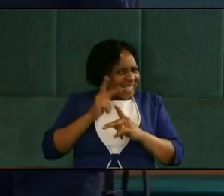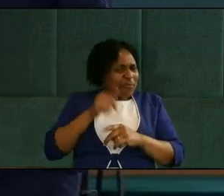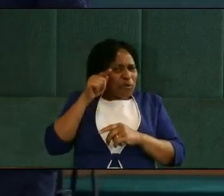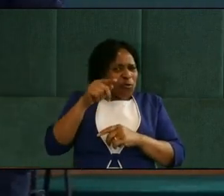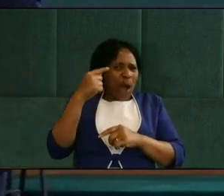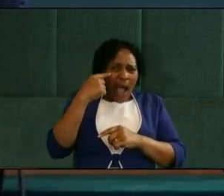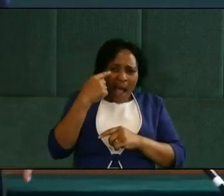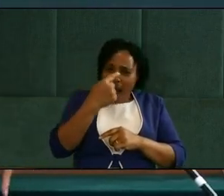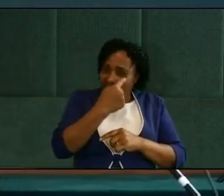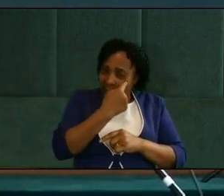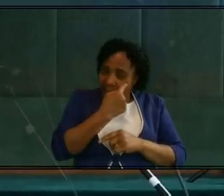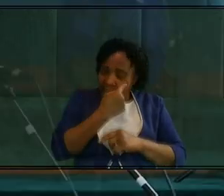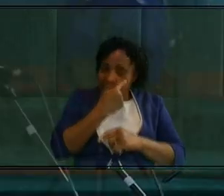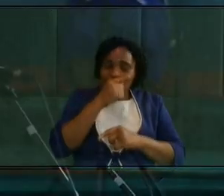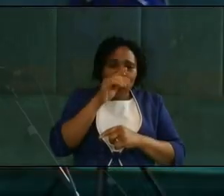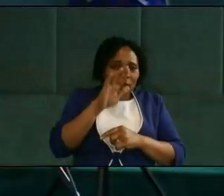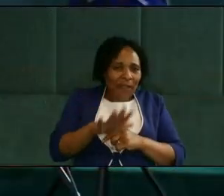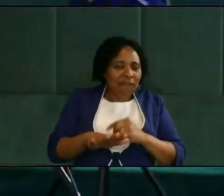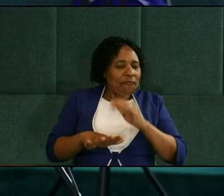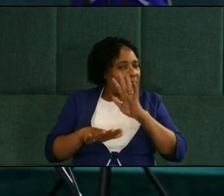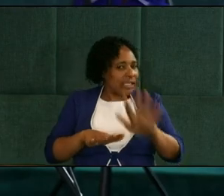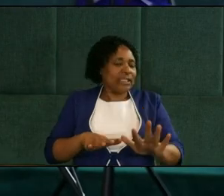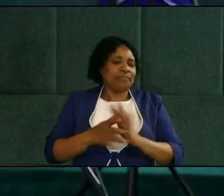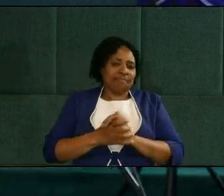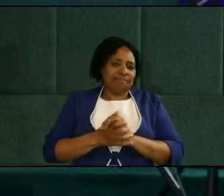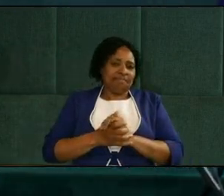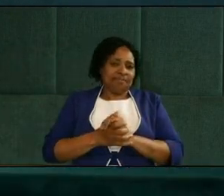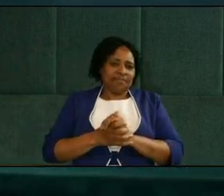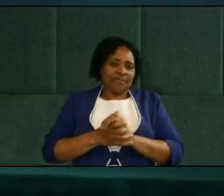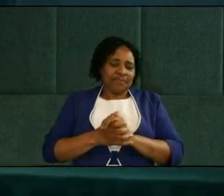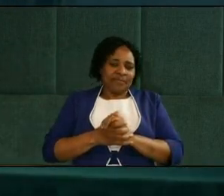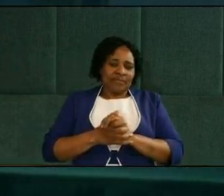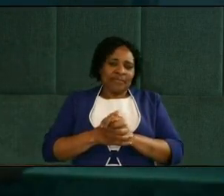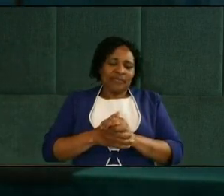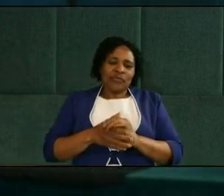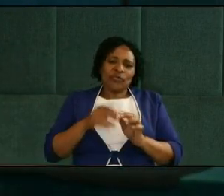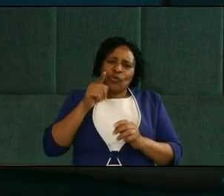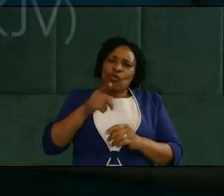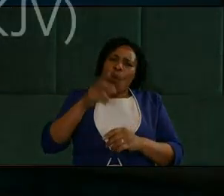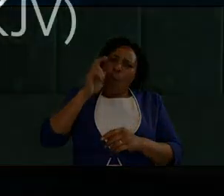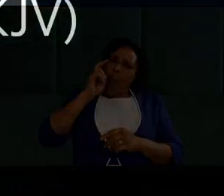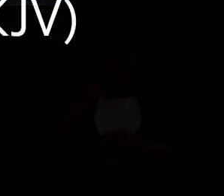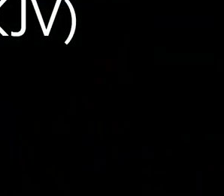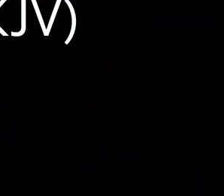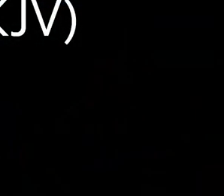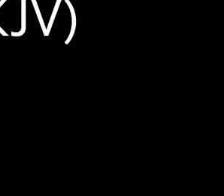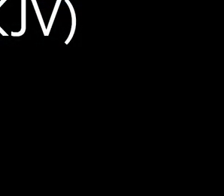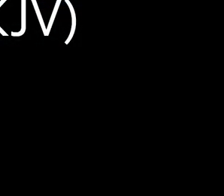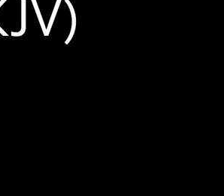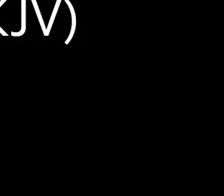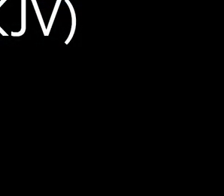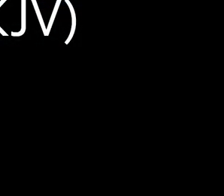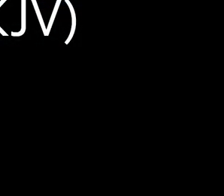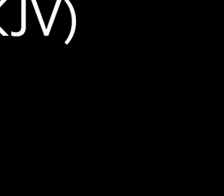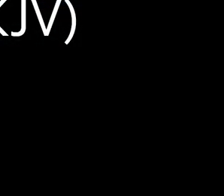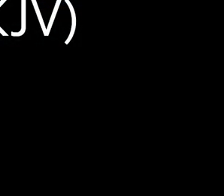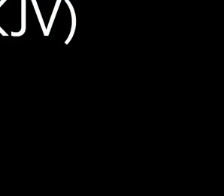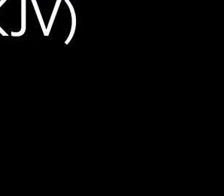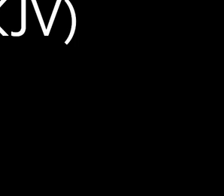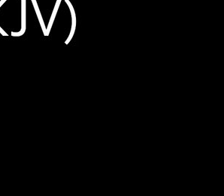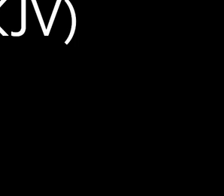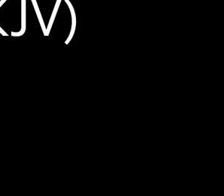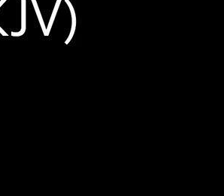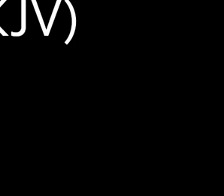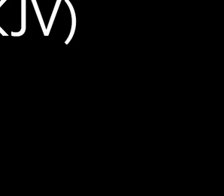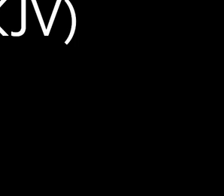on the feet. Keep your eyes on the feet. You watch while a stone was cut out without